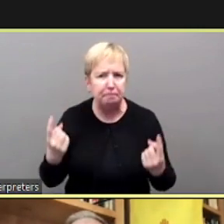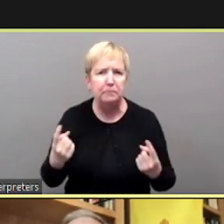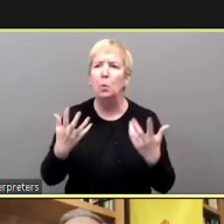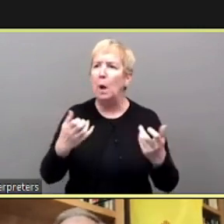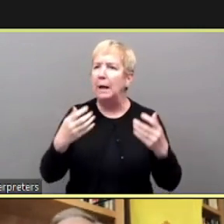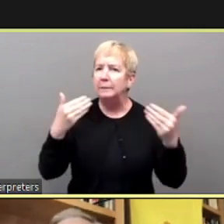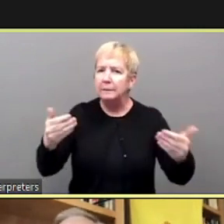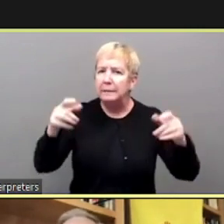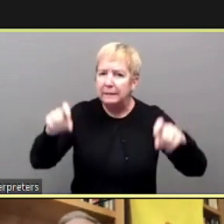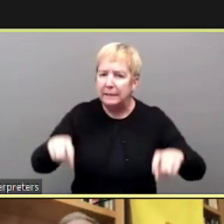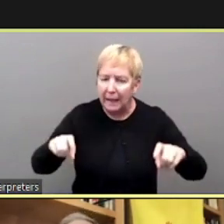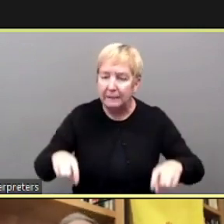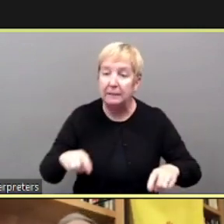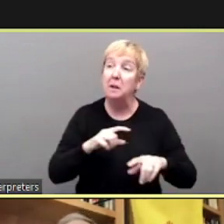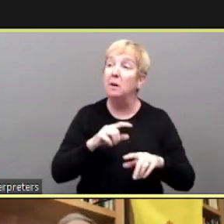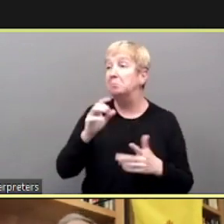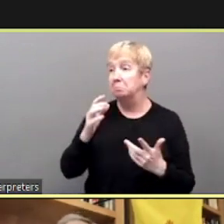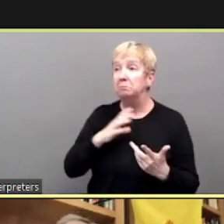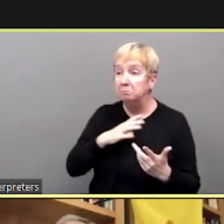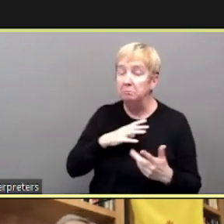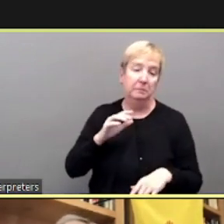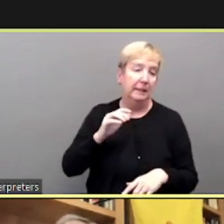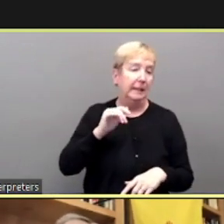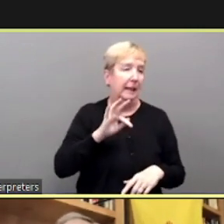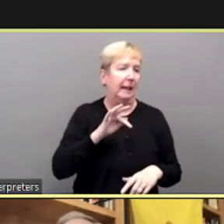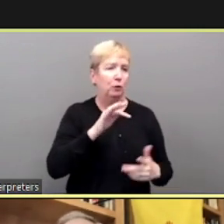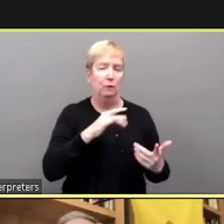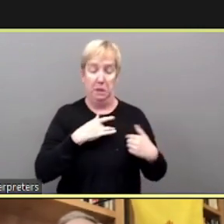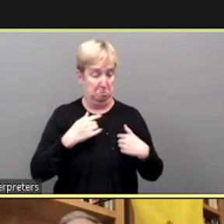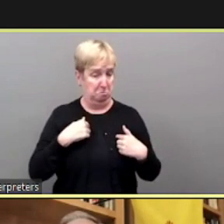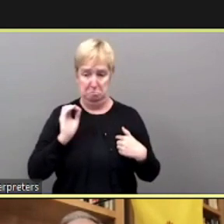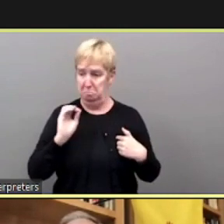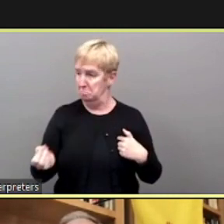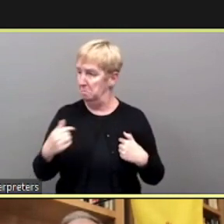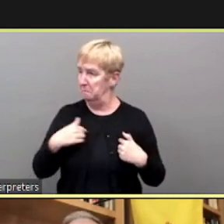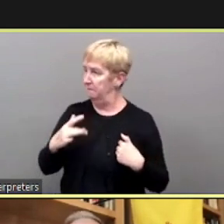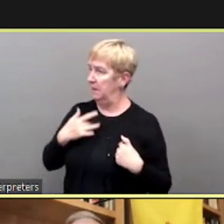you're in close contact to a positive case,